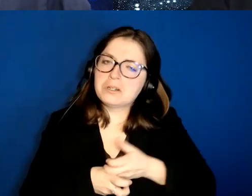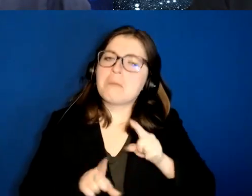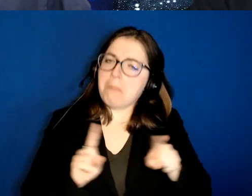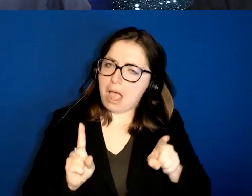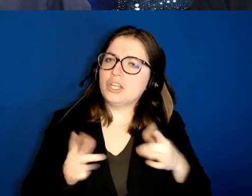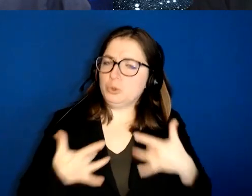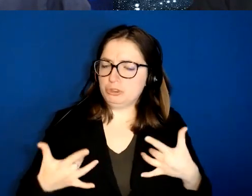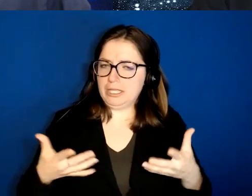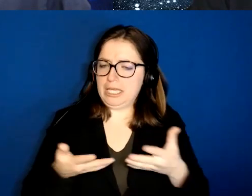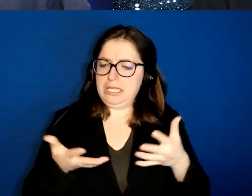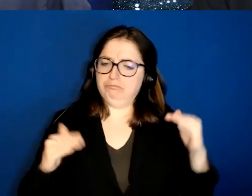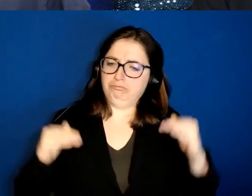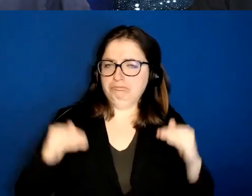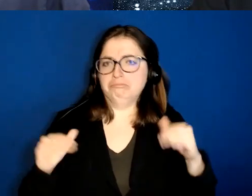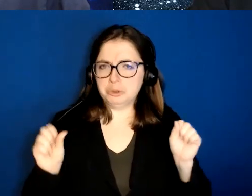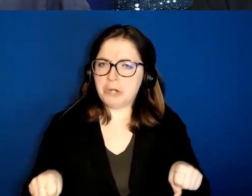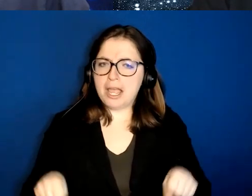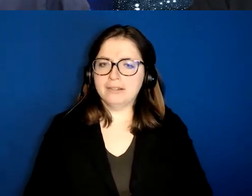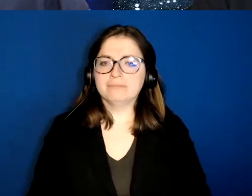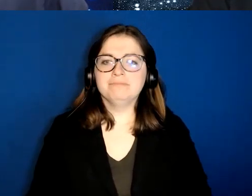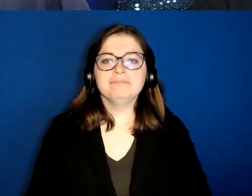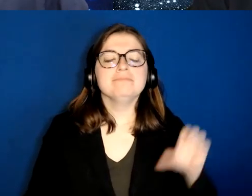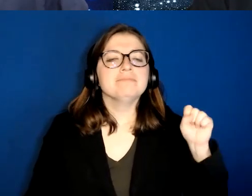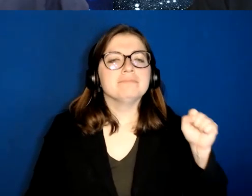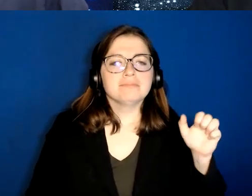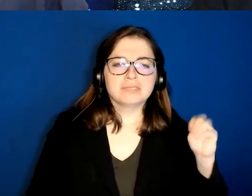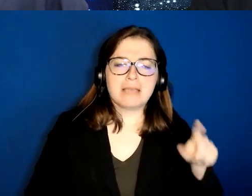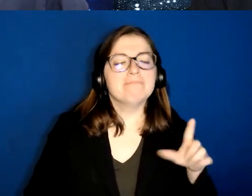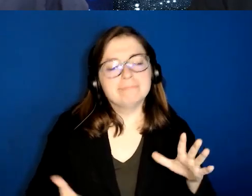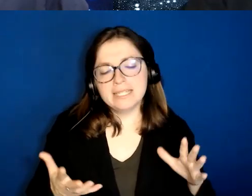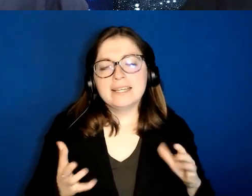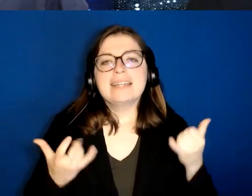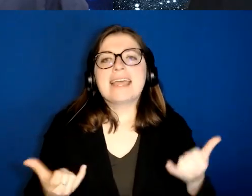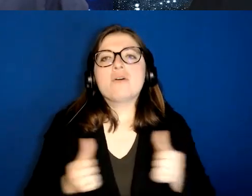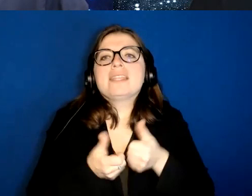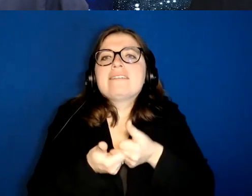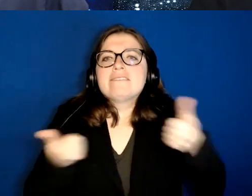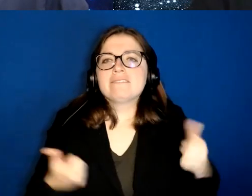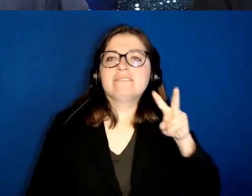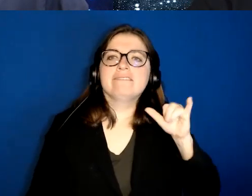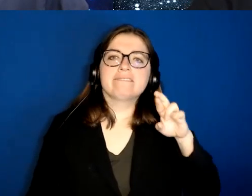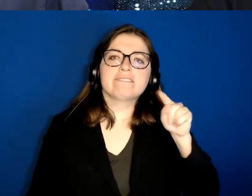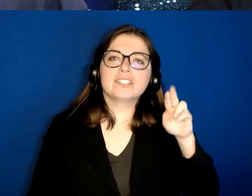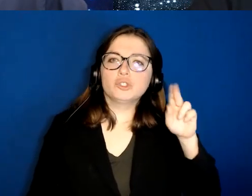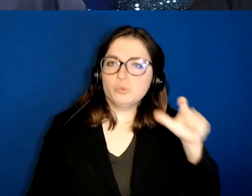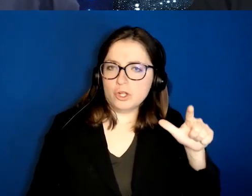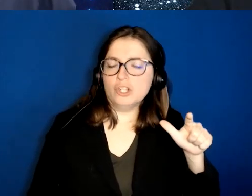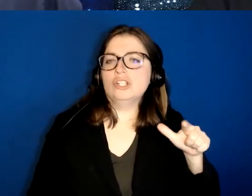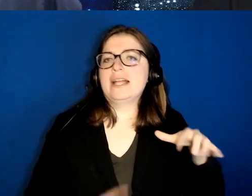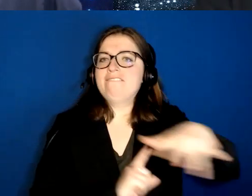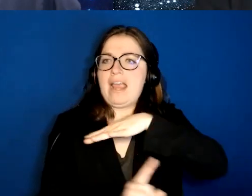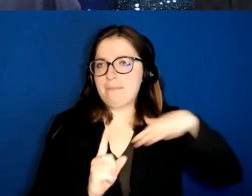think it's gotten a lot easier with virtual environments now. Now it's easy to keep the hacking stuff really isolated from the rest of the network. That's